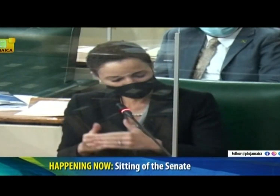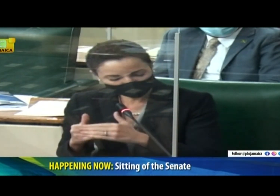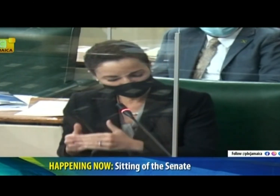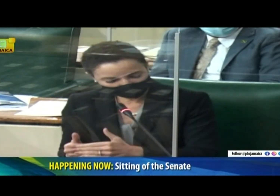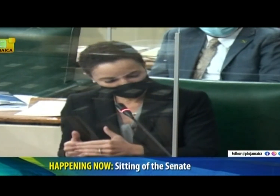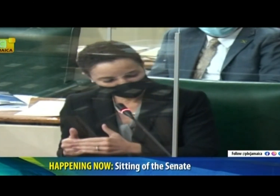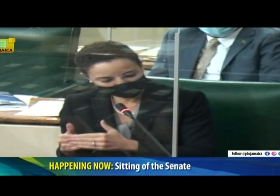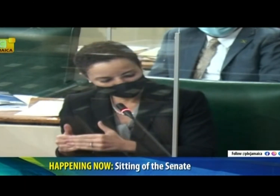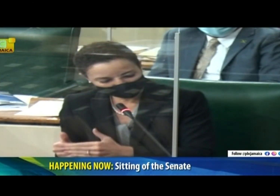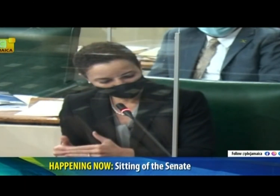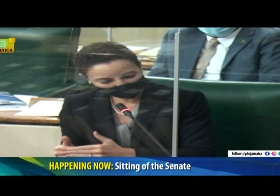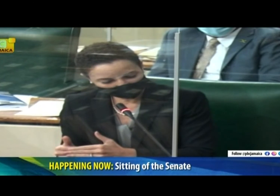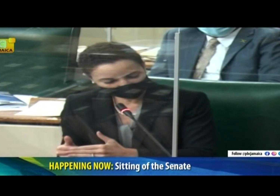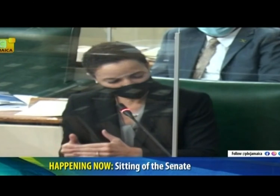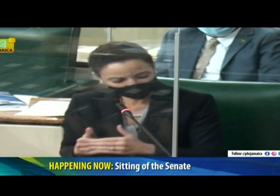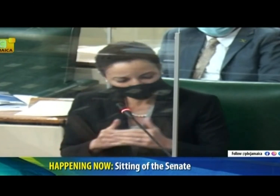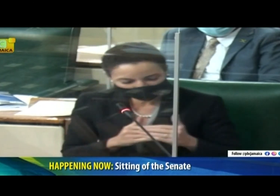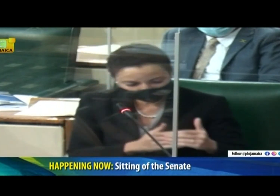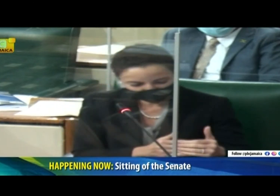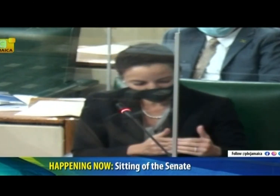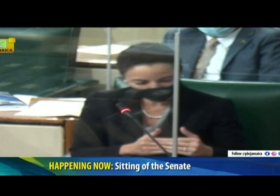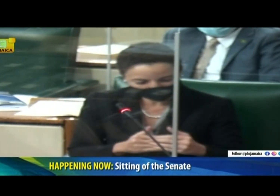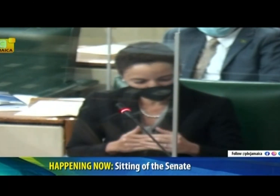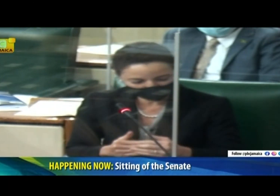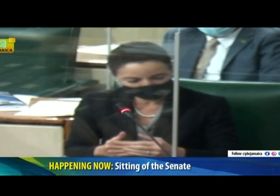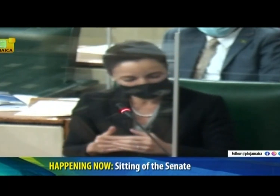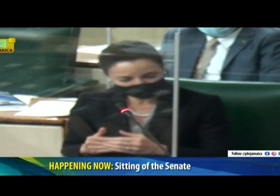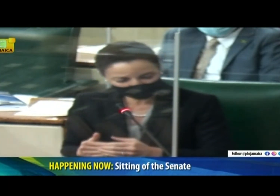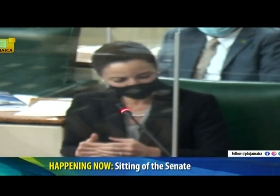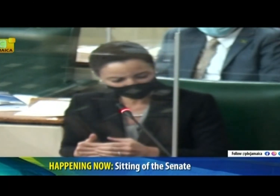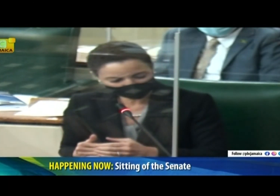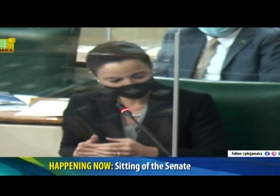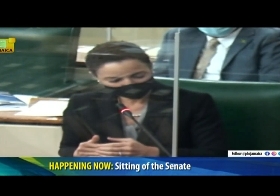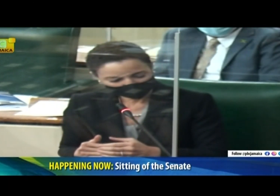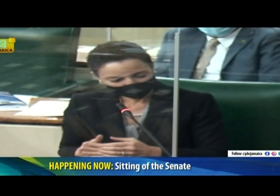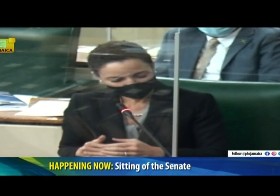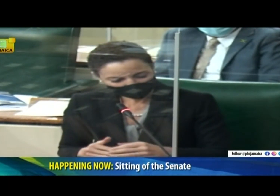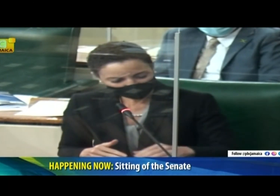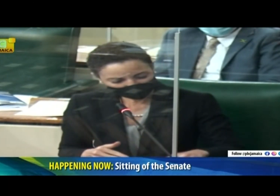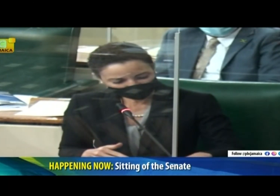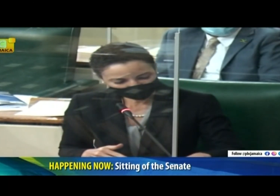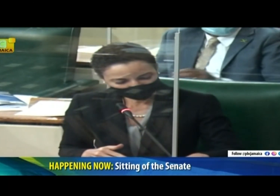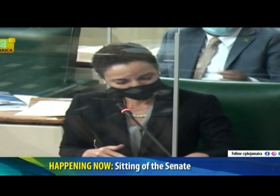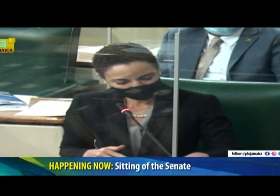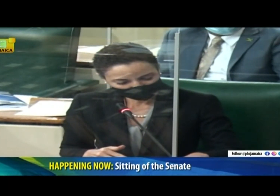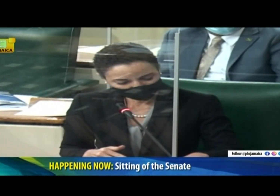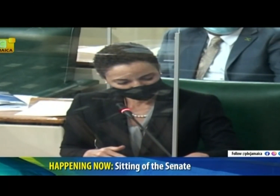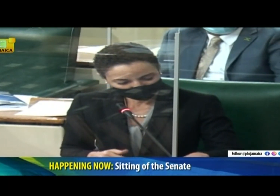that the matter is to be retried. And then the trial court must fix a date